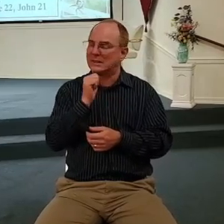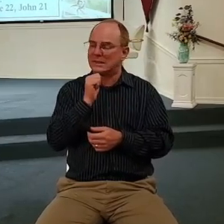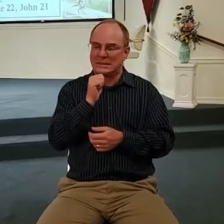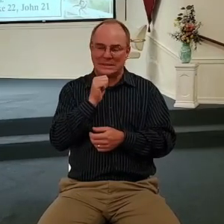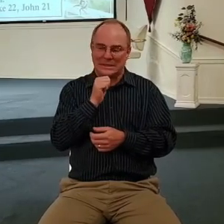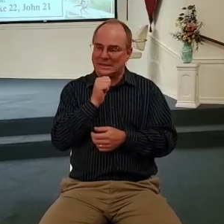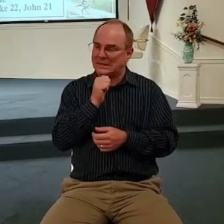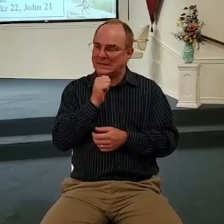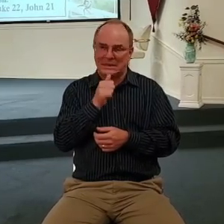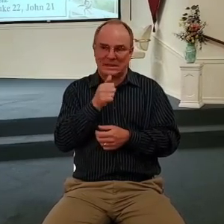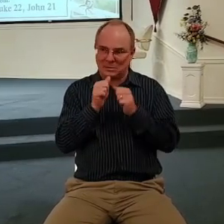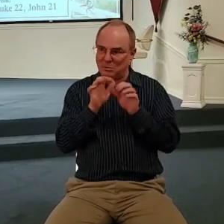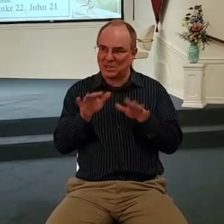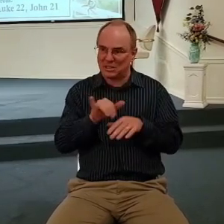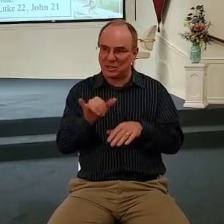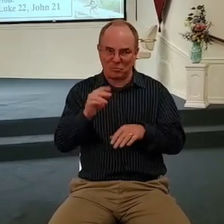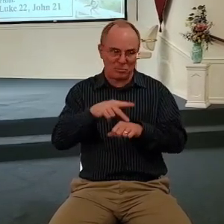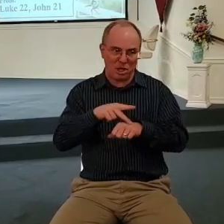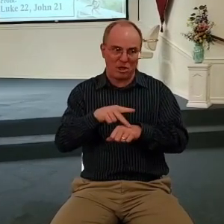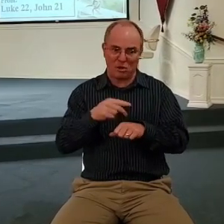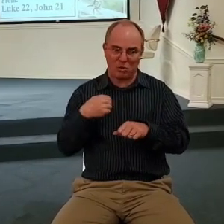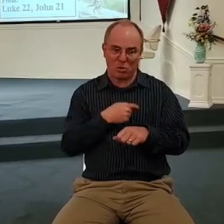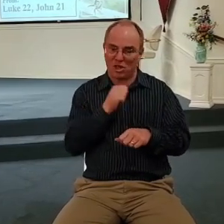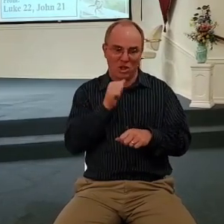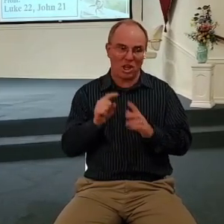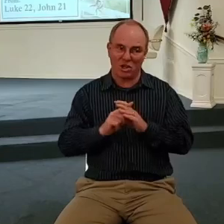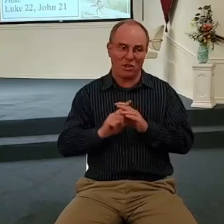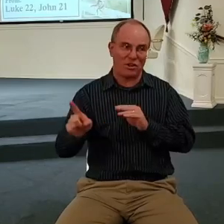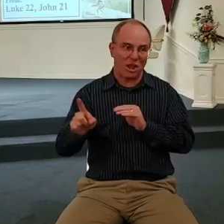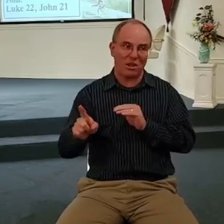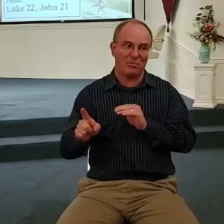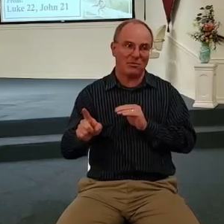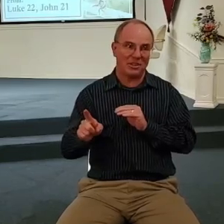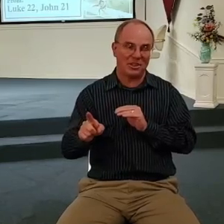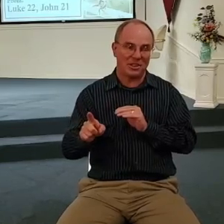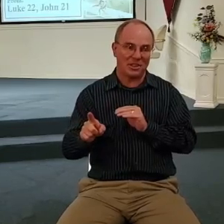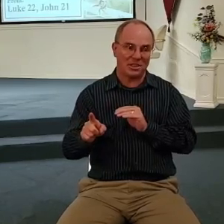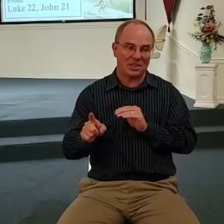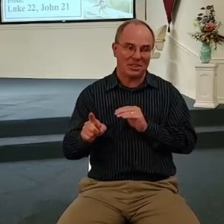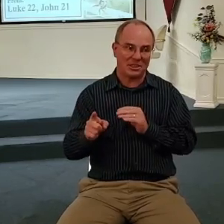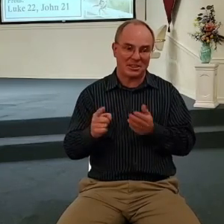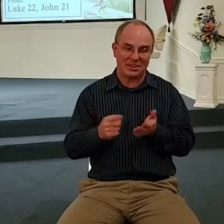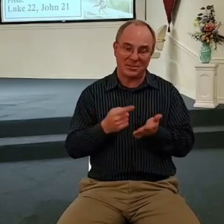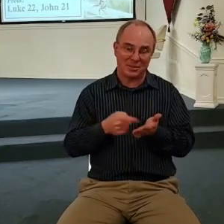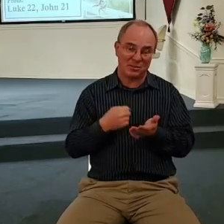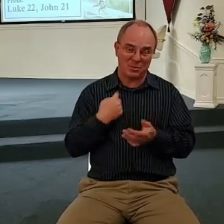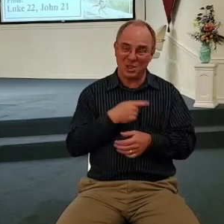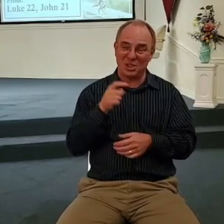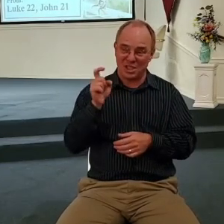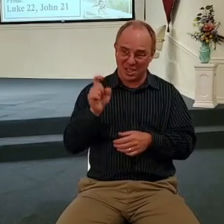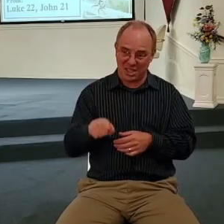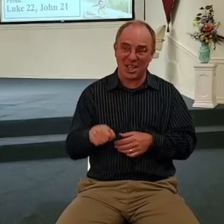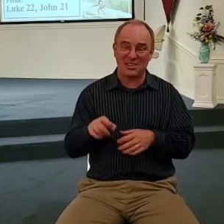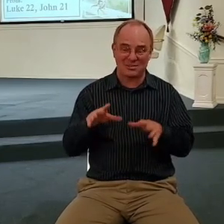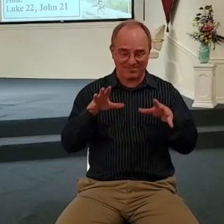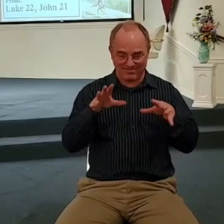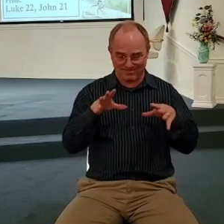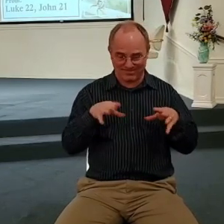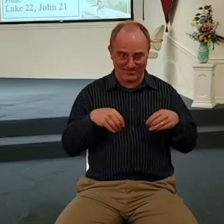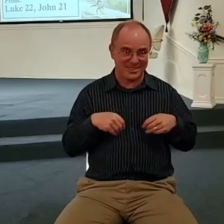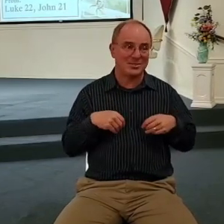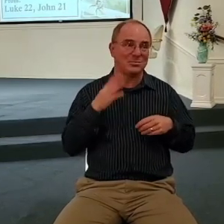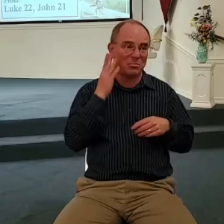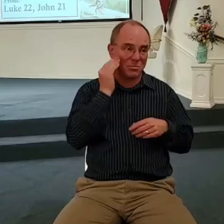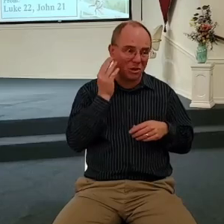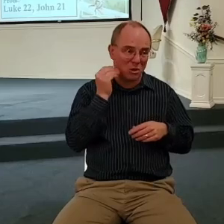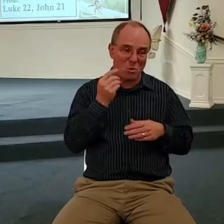to escape. There were moments where we had to live through the consequences of whatever